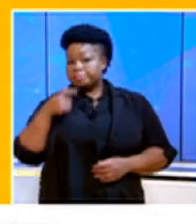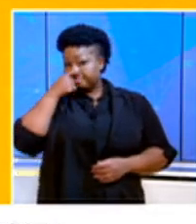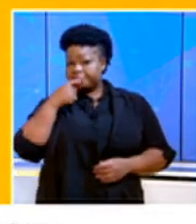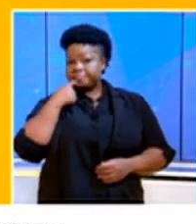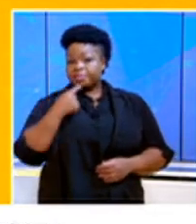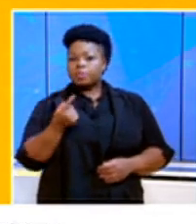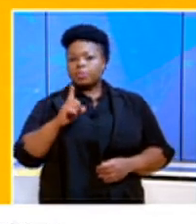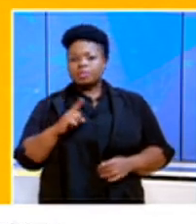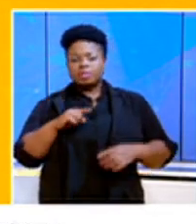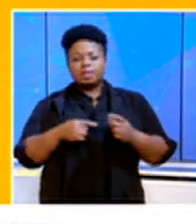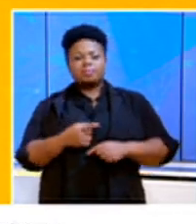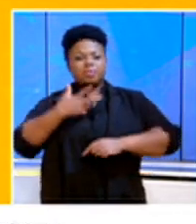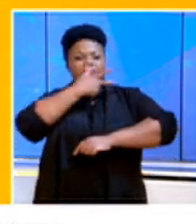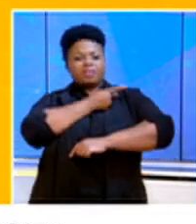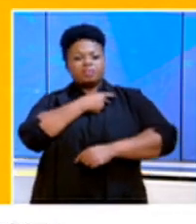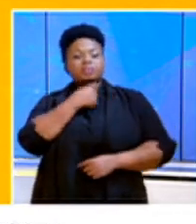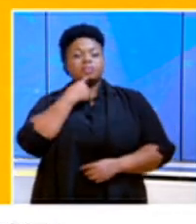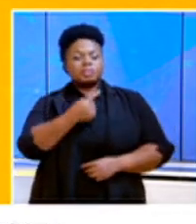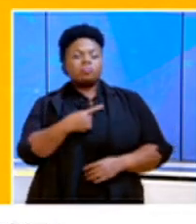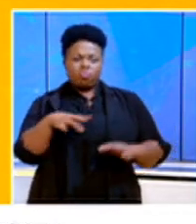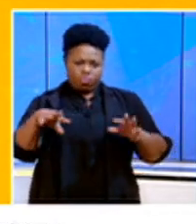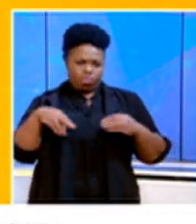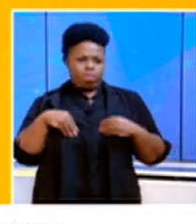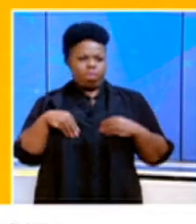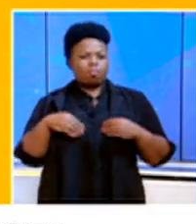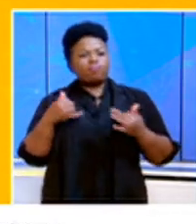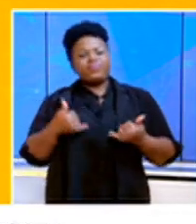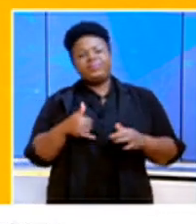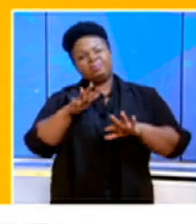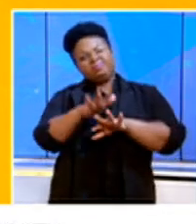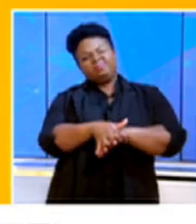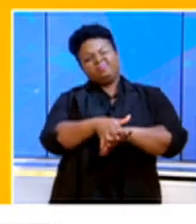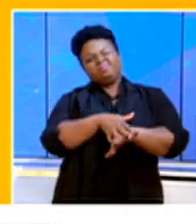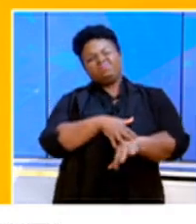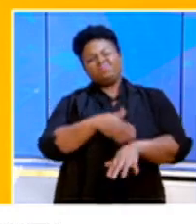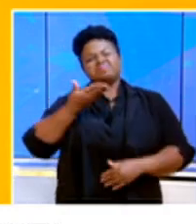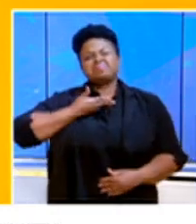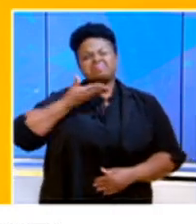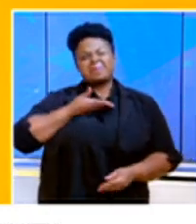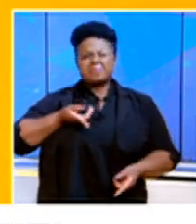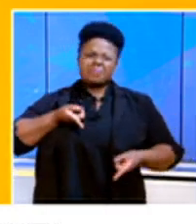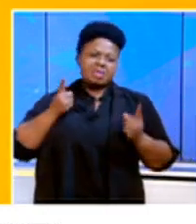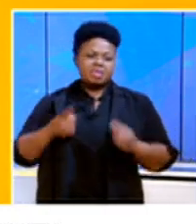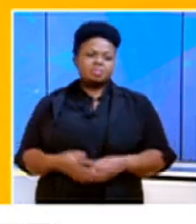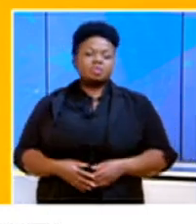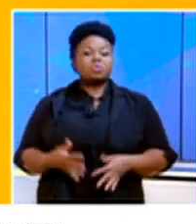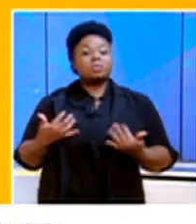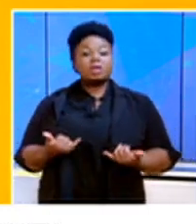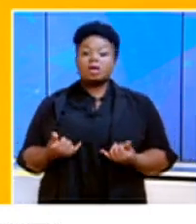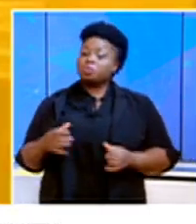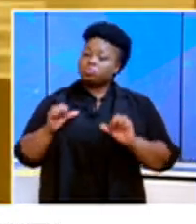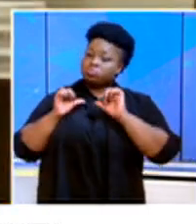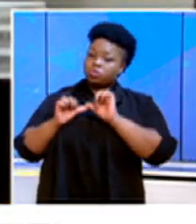was saying about the rollout is that he admitted that it has been too slow. So let's just continue